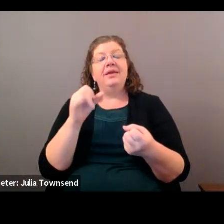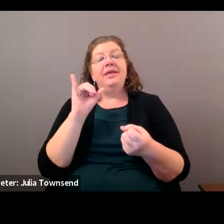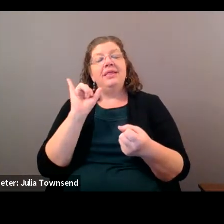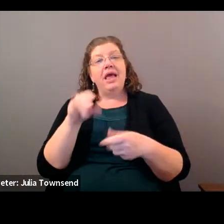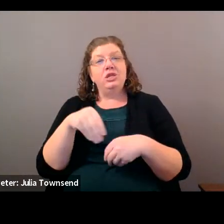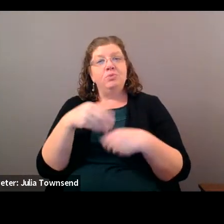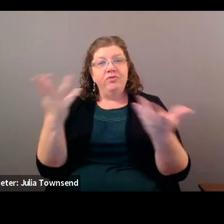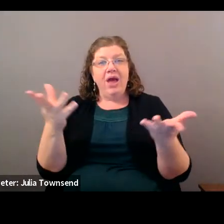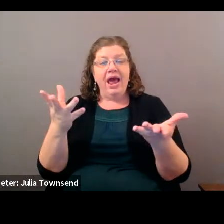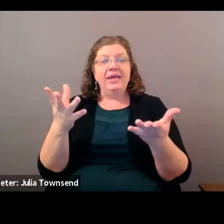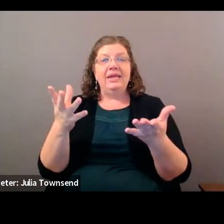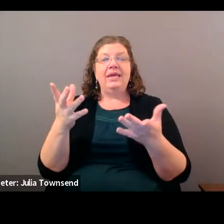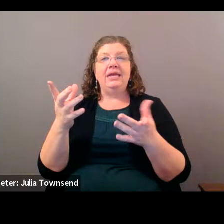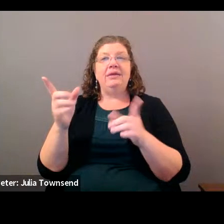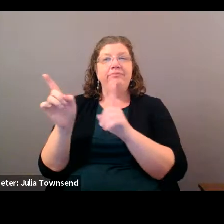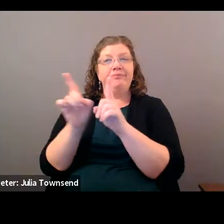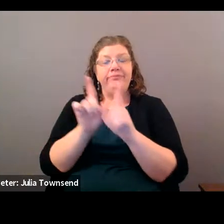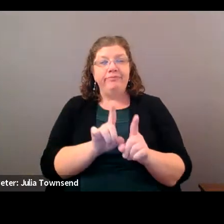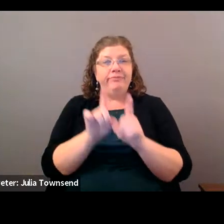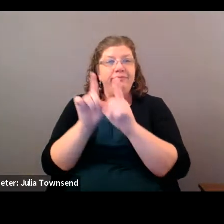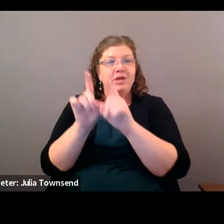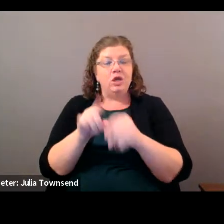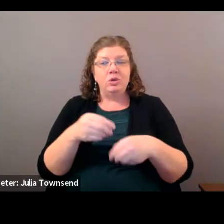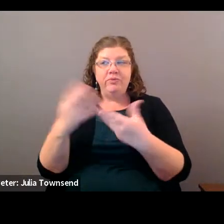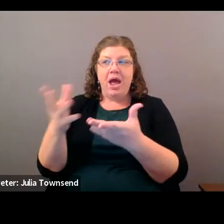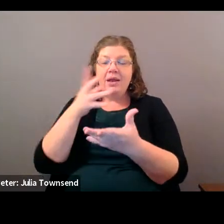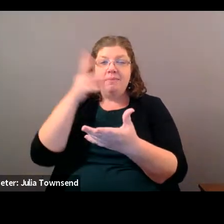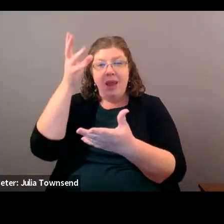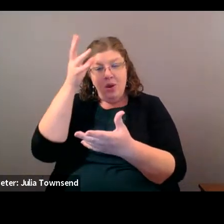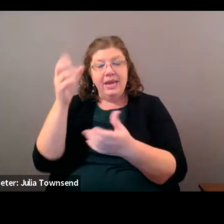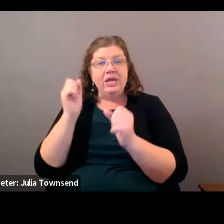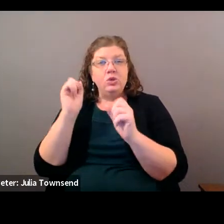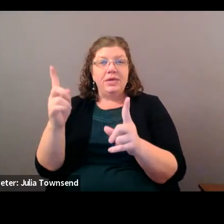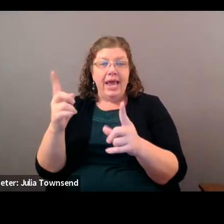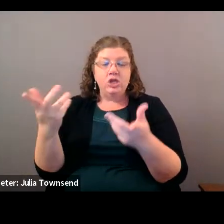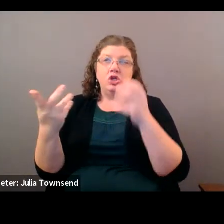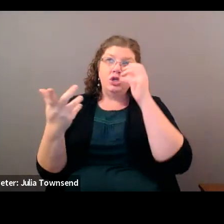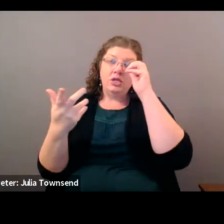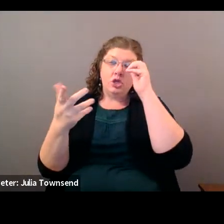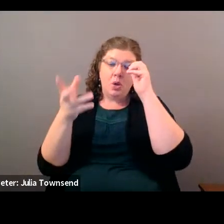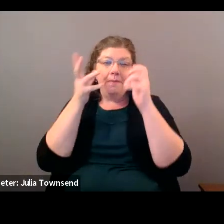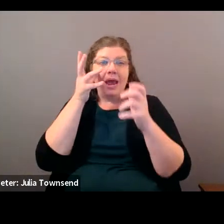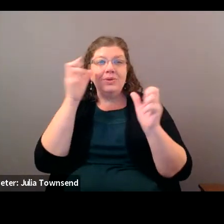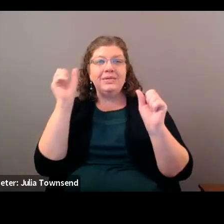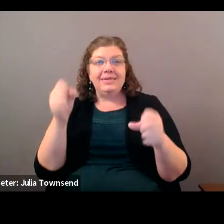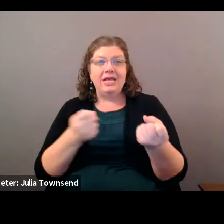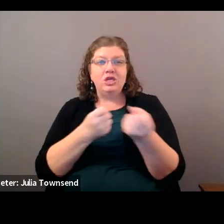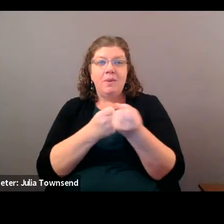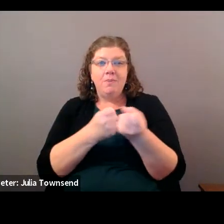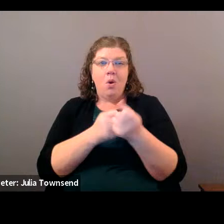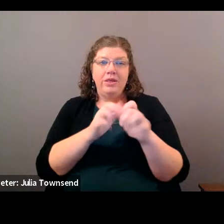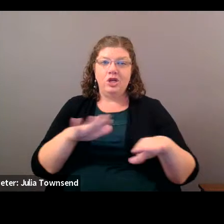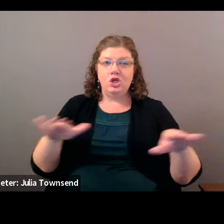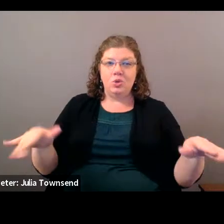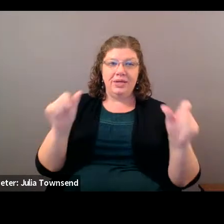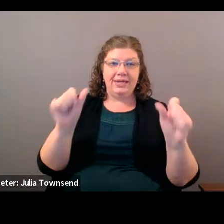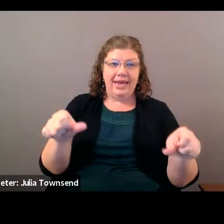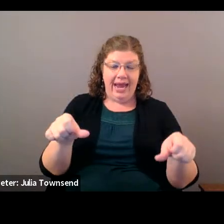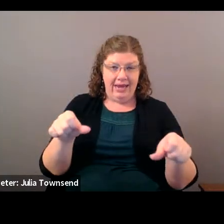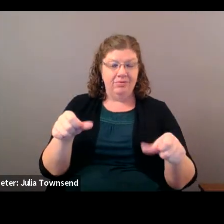providing liaisons to provide parent education, and so parents can actually support their children